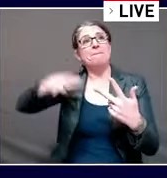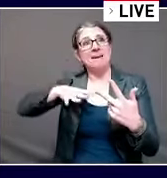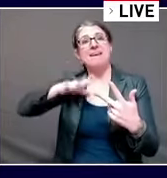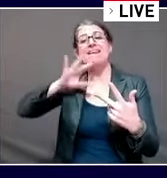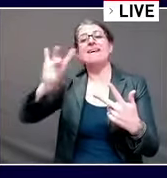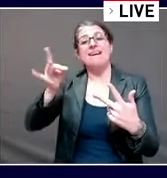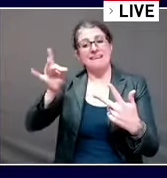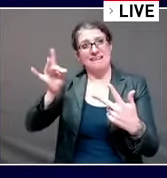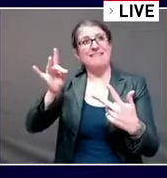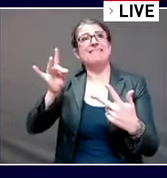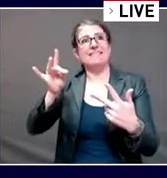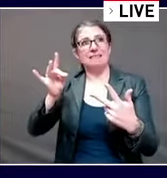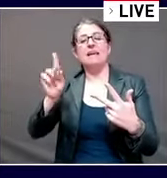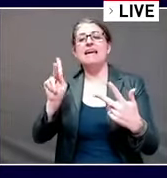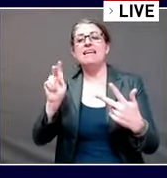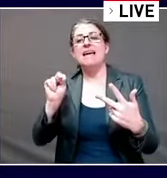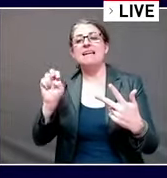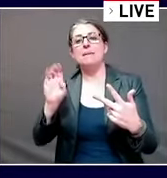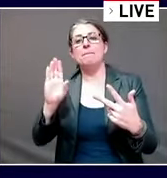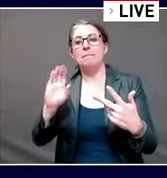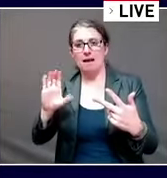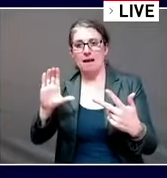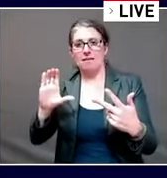collectively mark the 163rd,